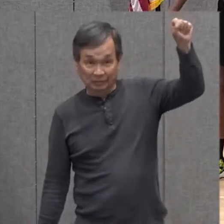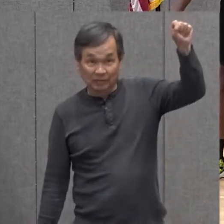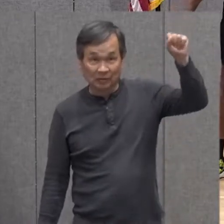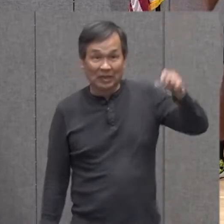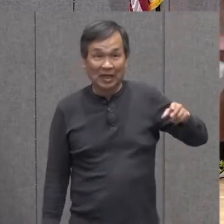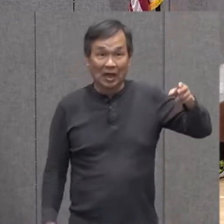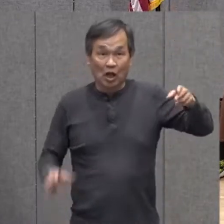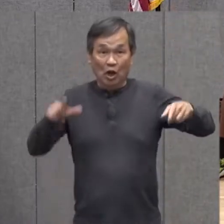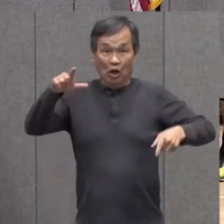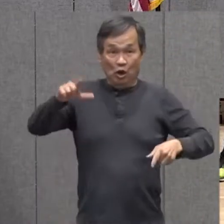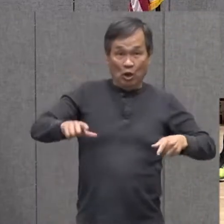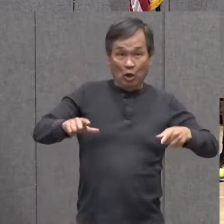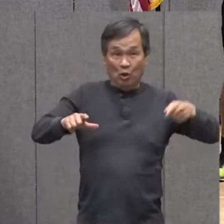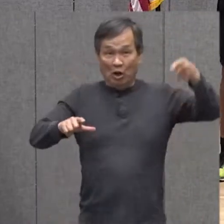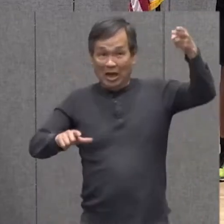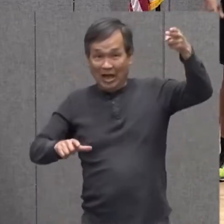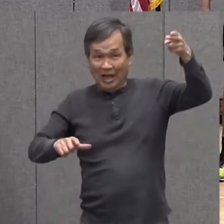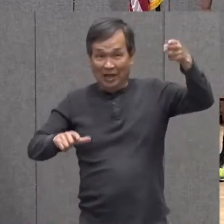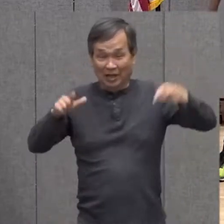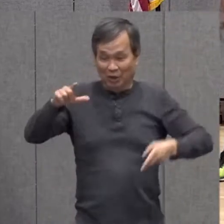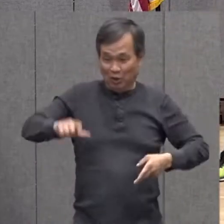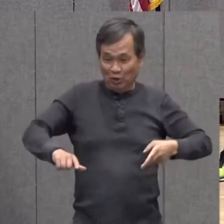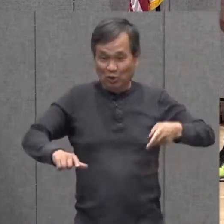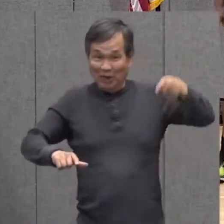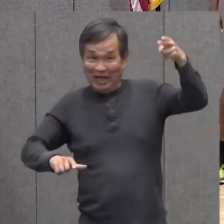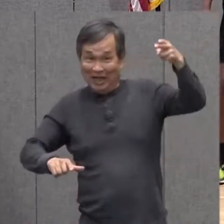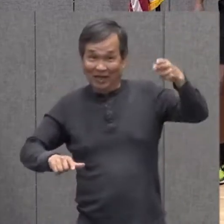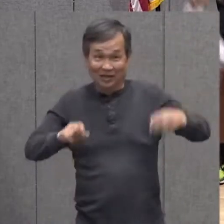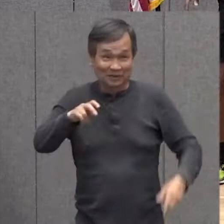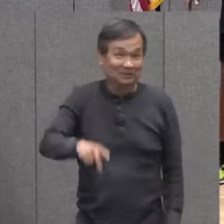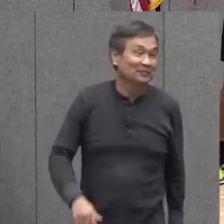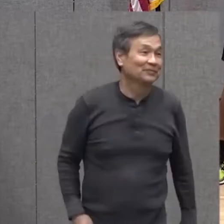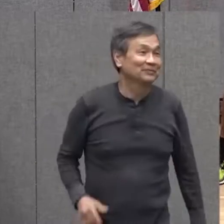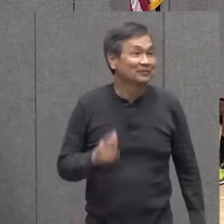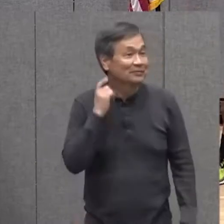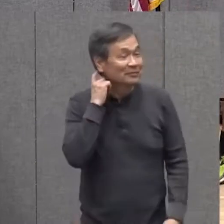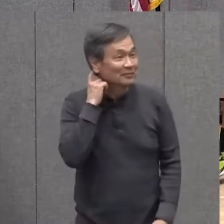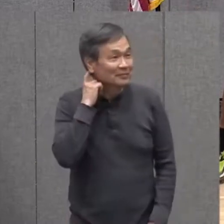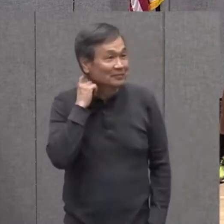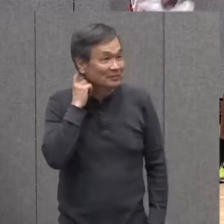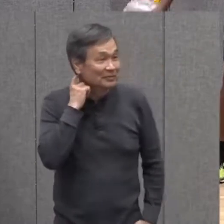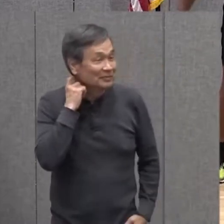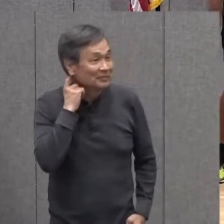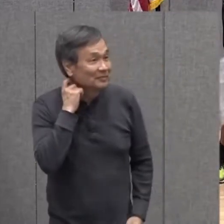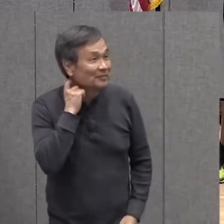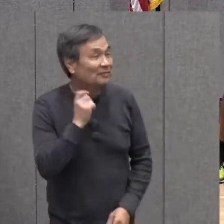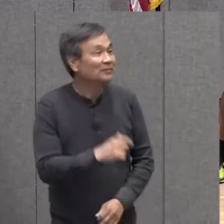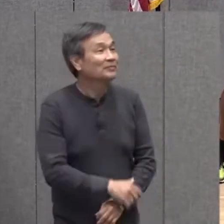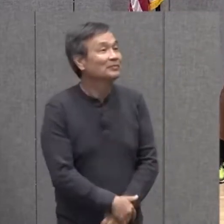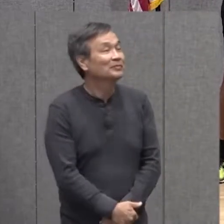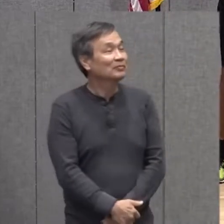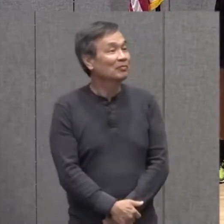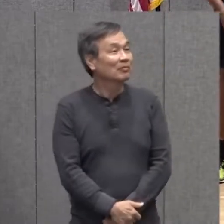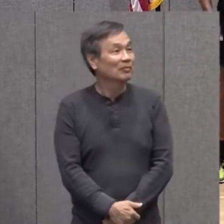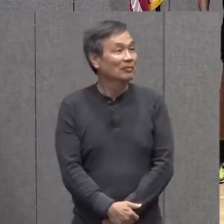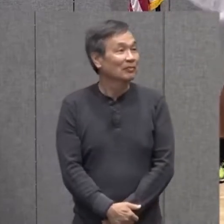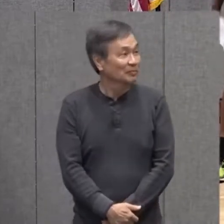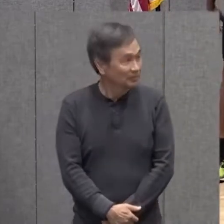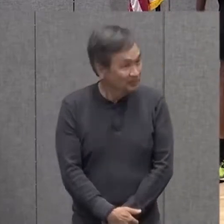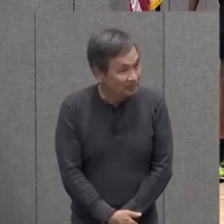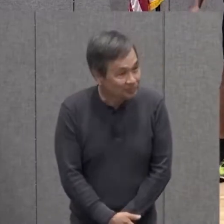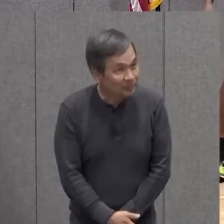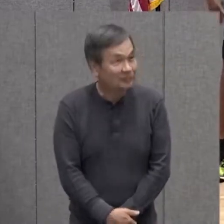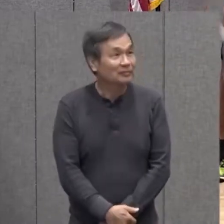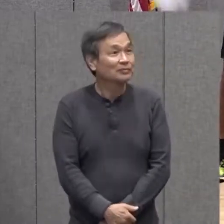es, Let's try vamos a that. empezar a un nivel bajo, cruzando el cuerpo y terminando a un nivel alto. Desde